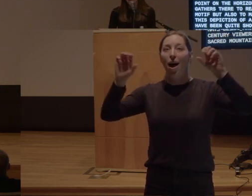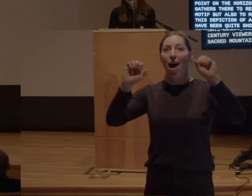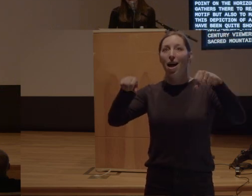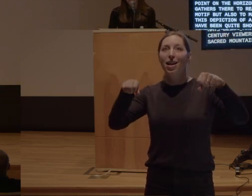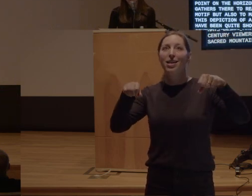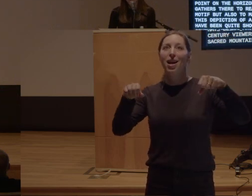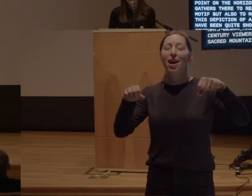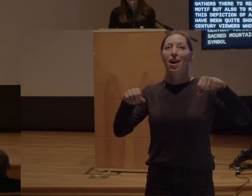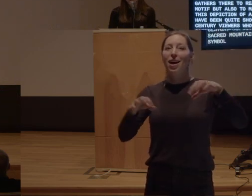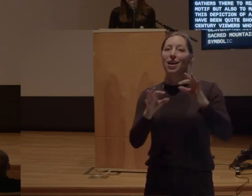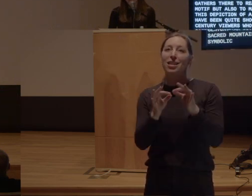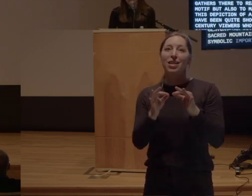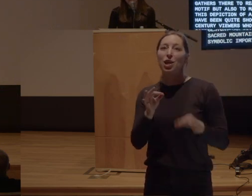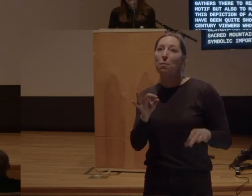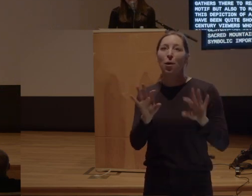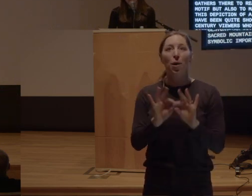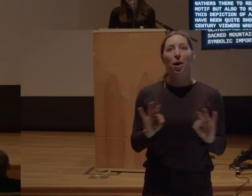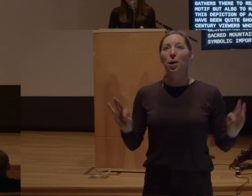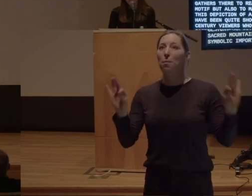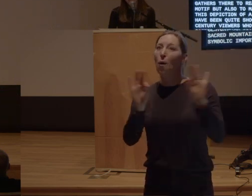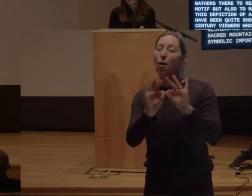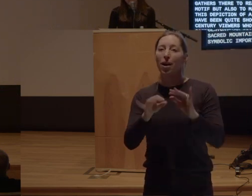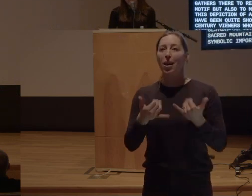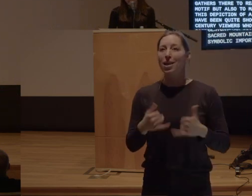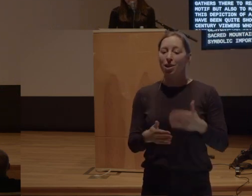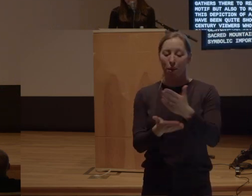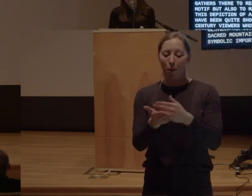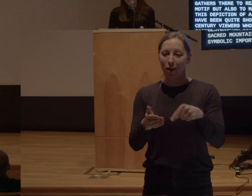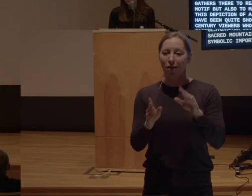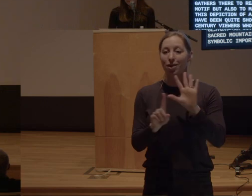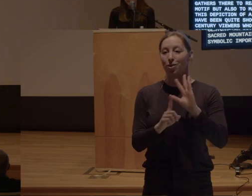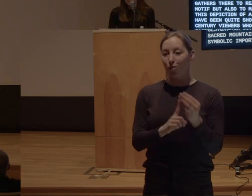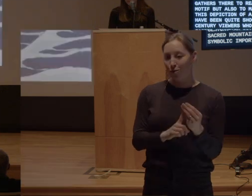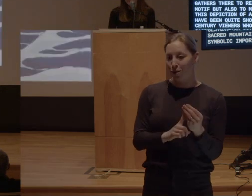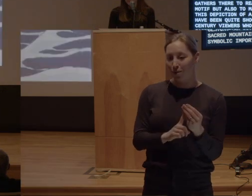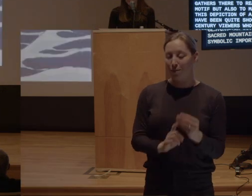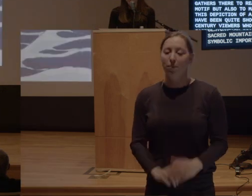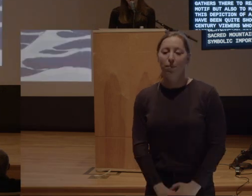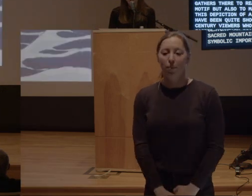its symbolic importance in Japanese culture.